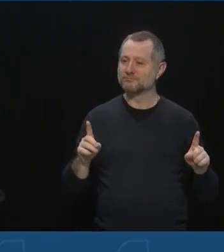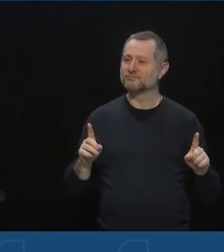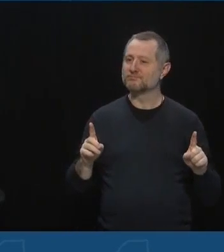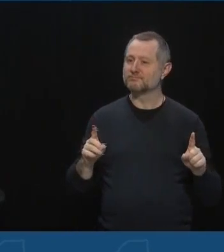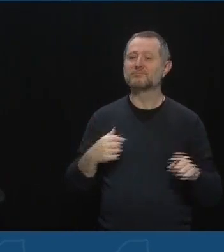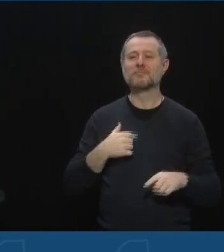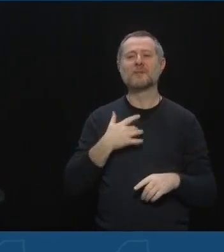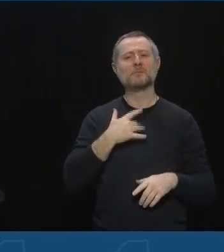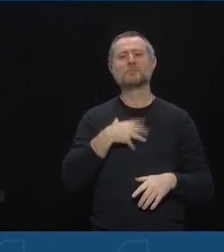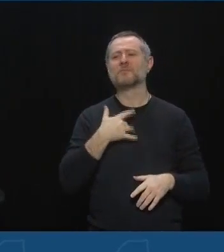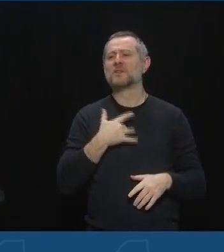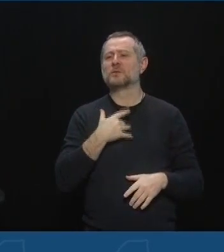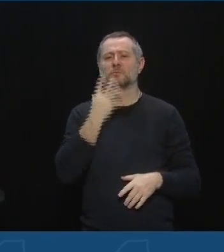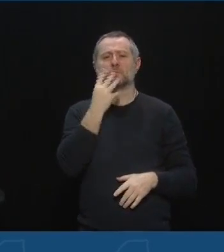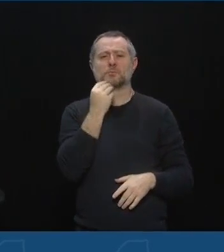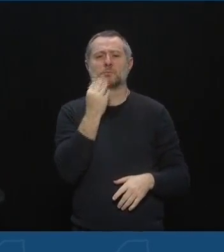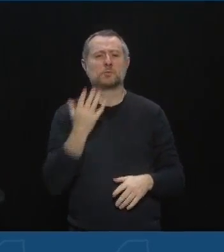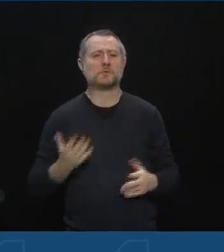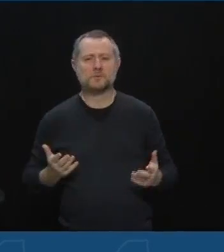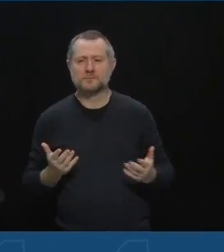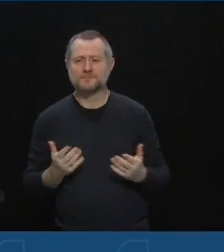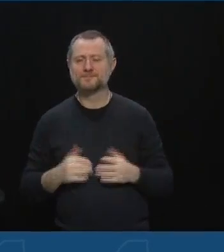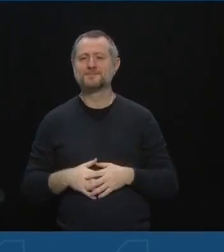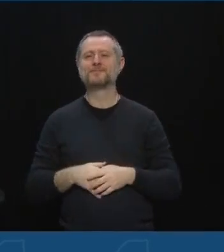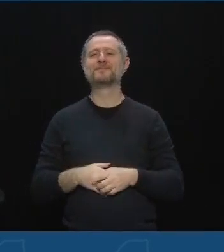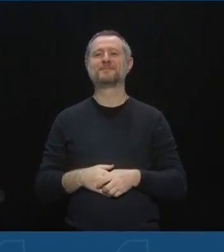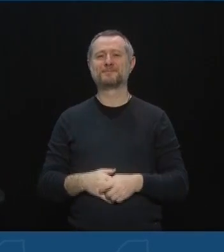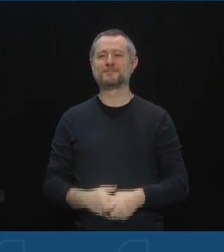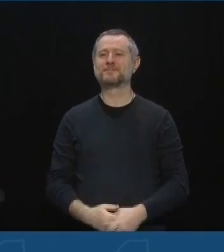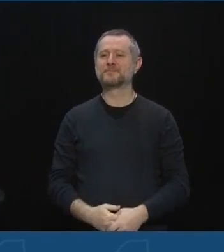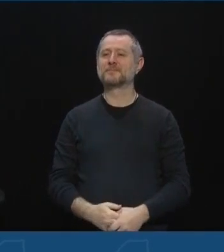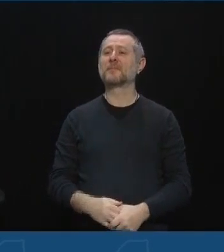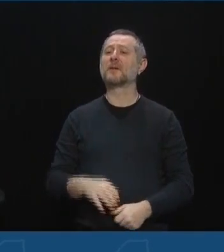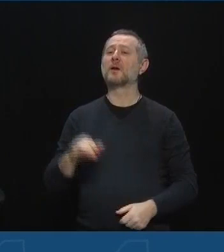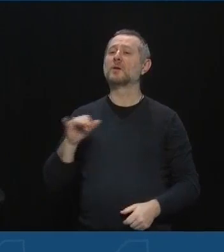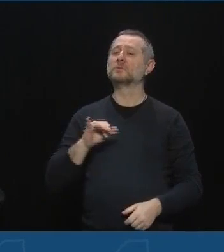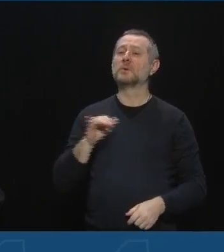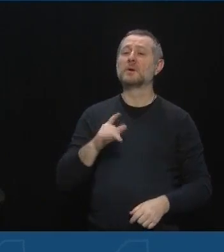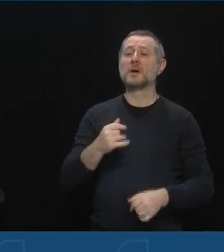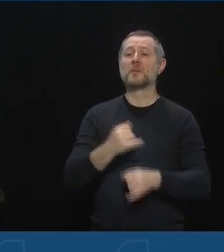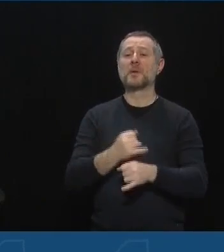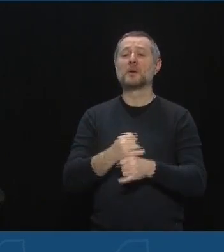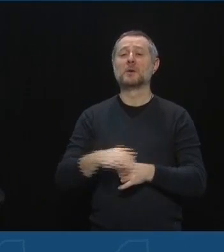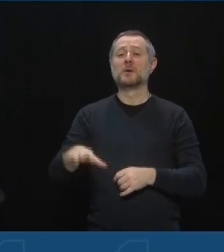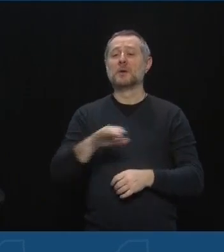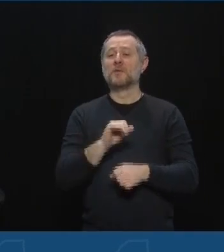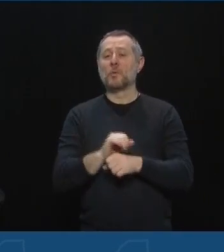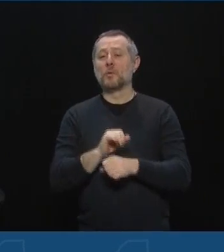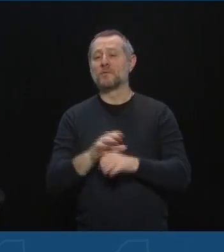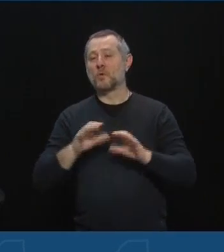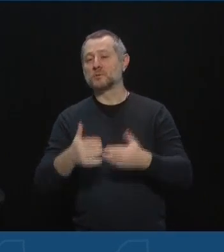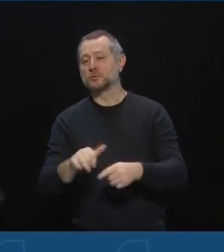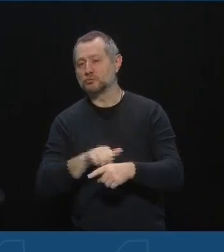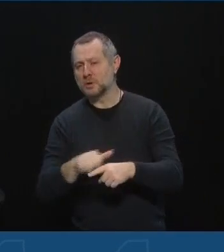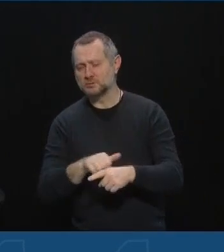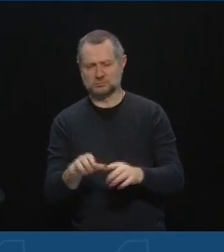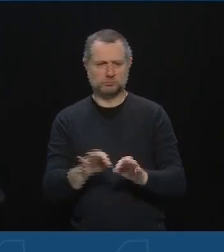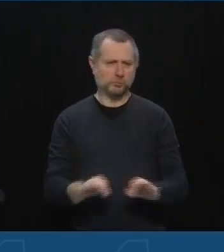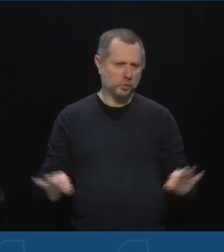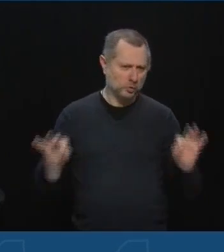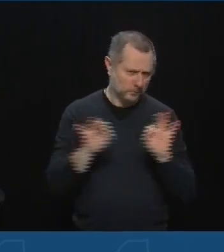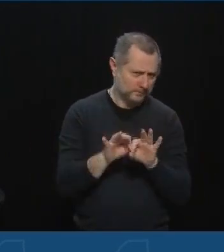now. And it's, again, the campus of what we're talking about, workforce training, is so critically important. And you know, we